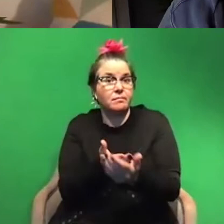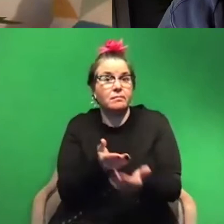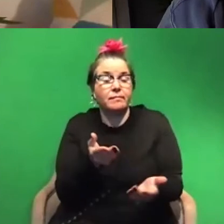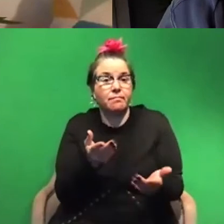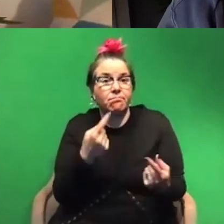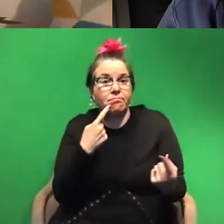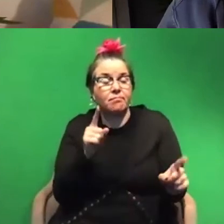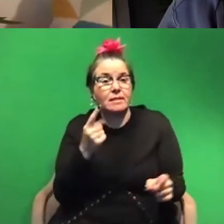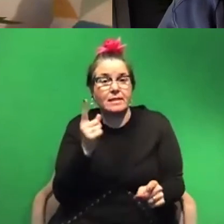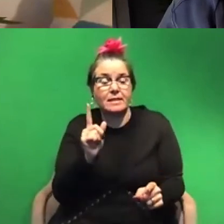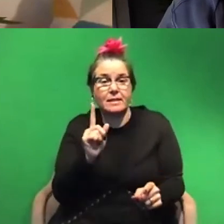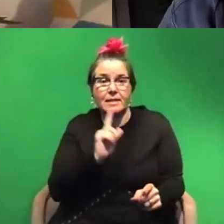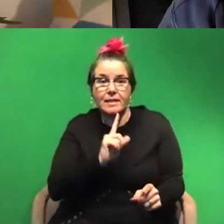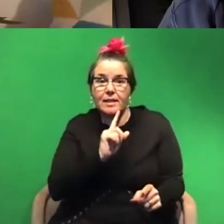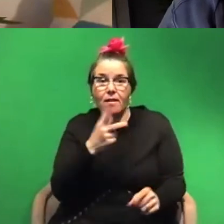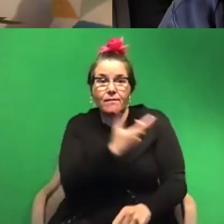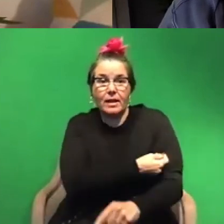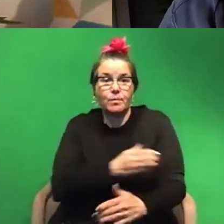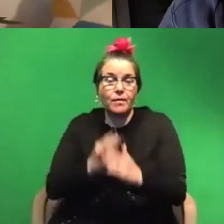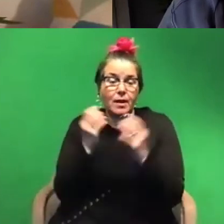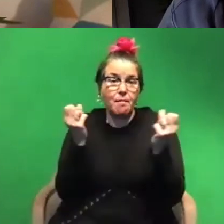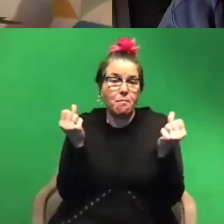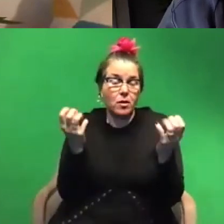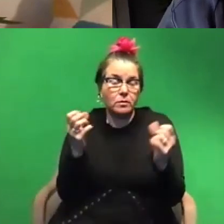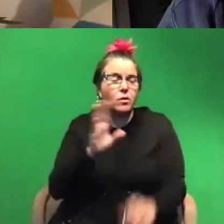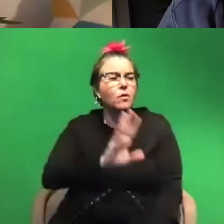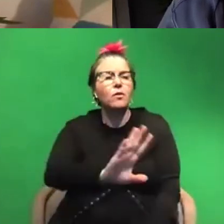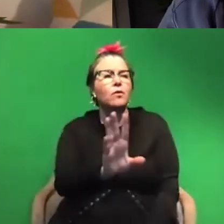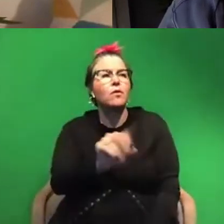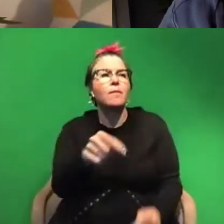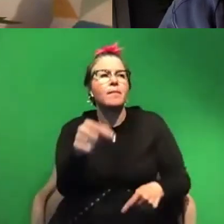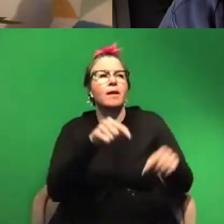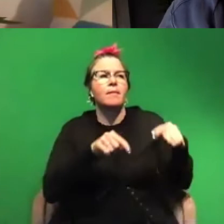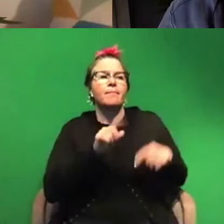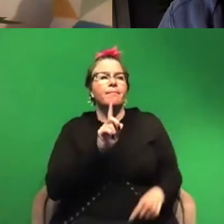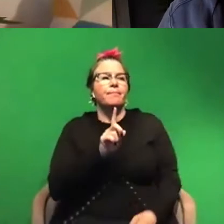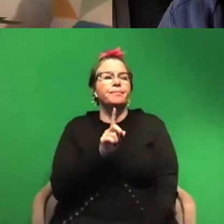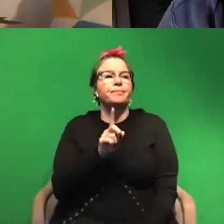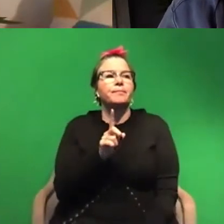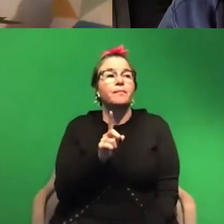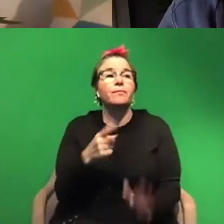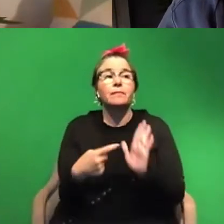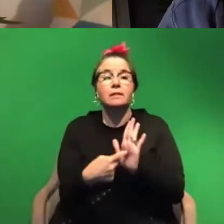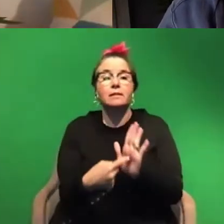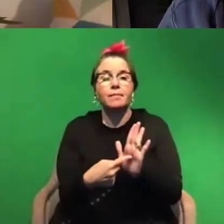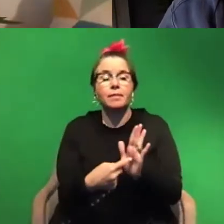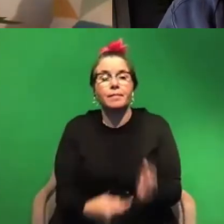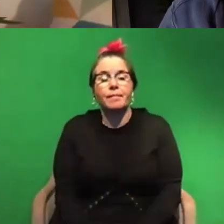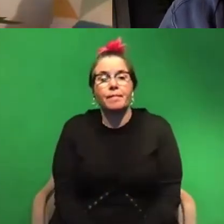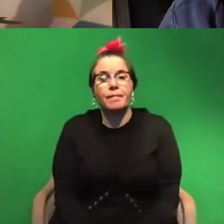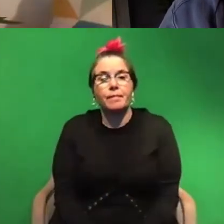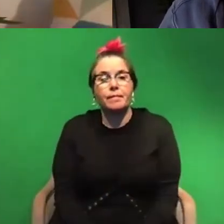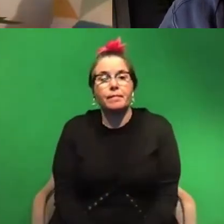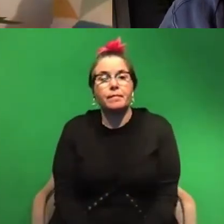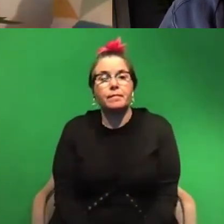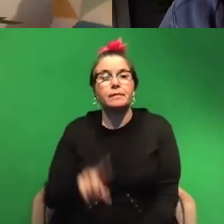single vaccine can prevent multiple, well, actually, let me track back. So, for instance, the